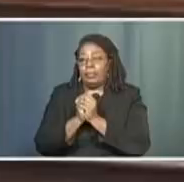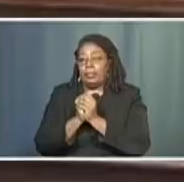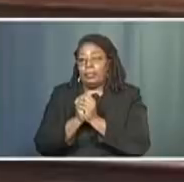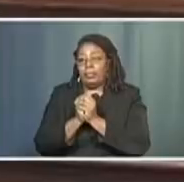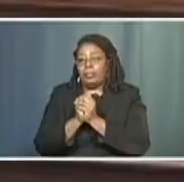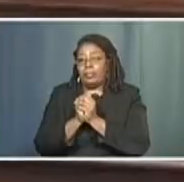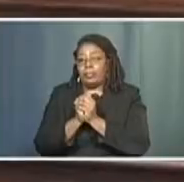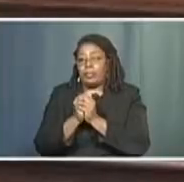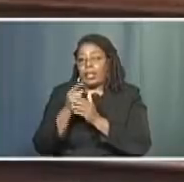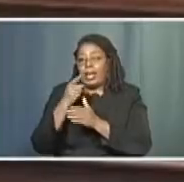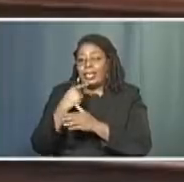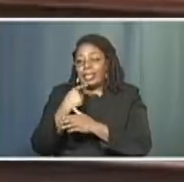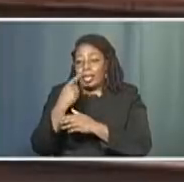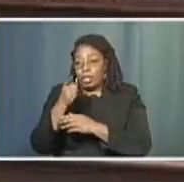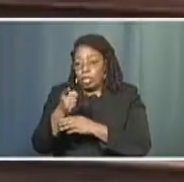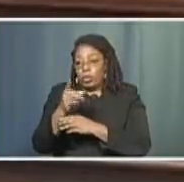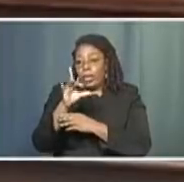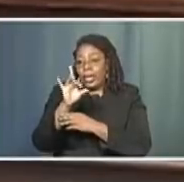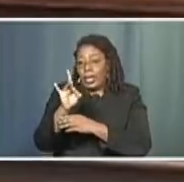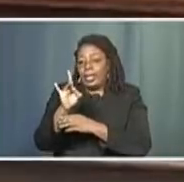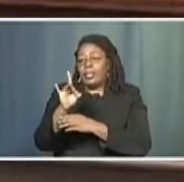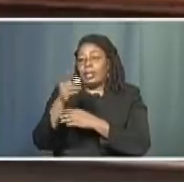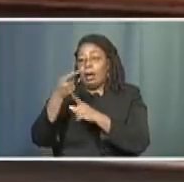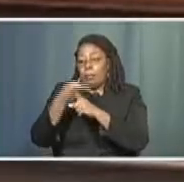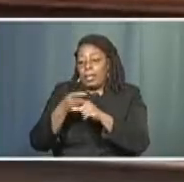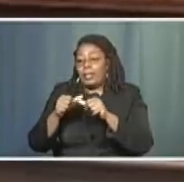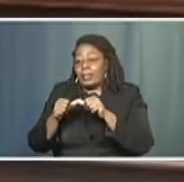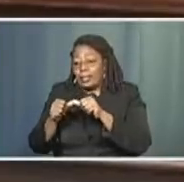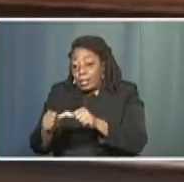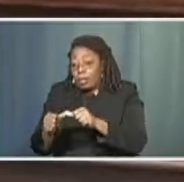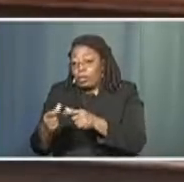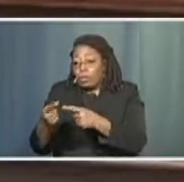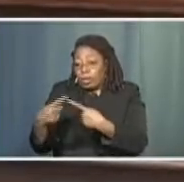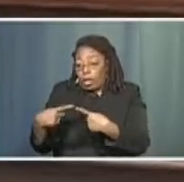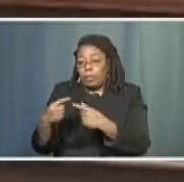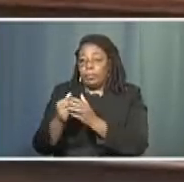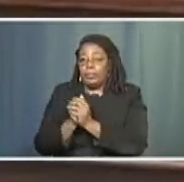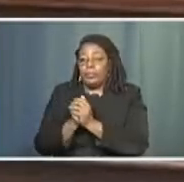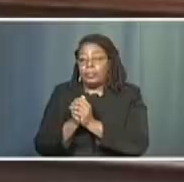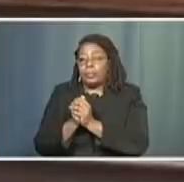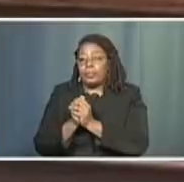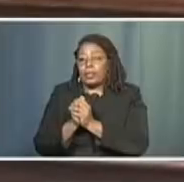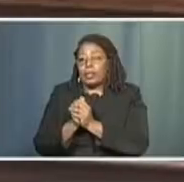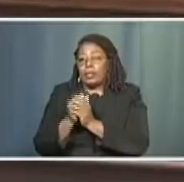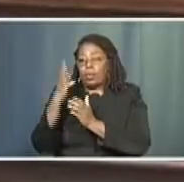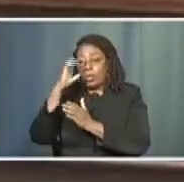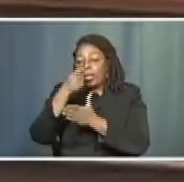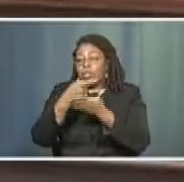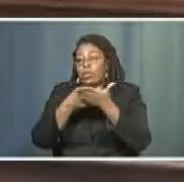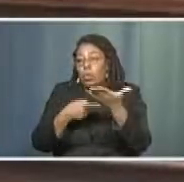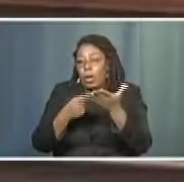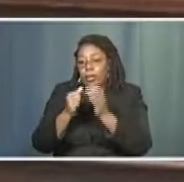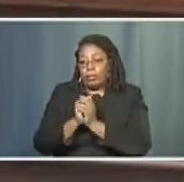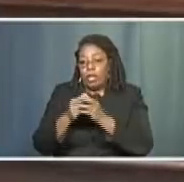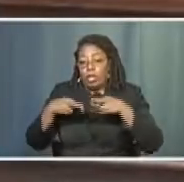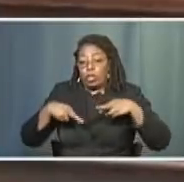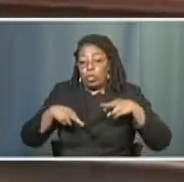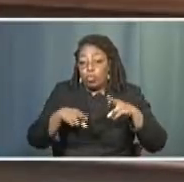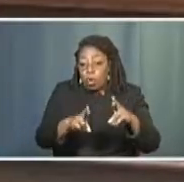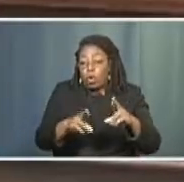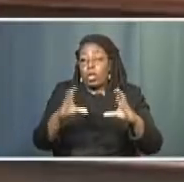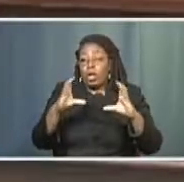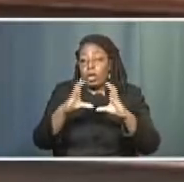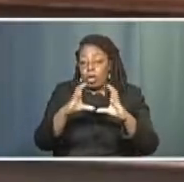I remind you, like I say, 8 months still remains. And guess what? The roadside contracts